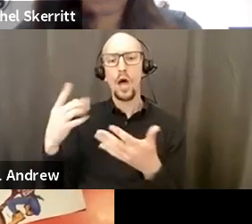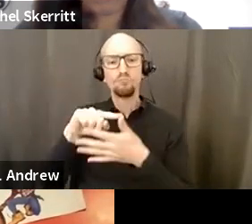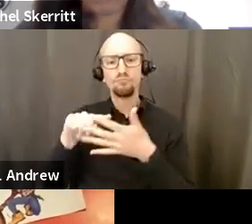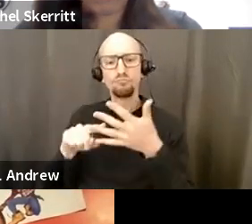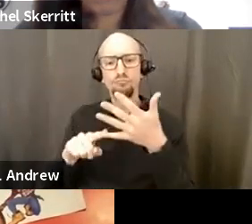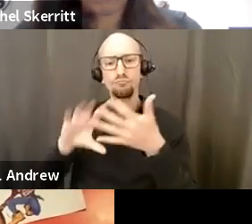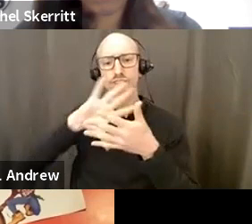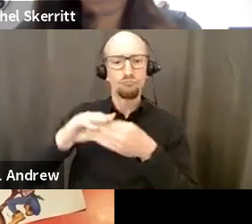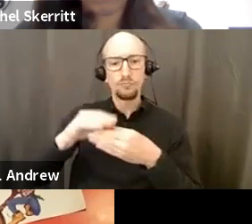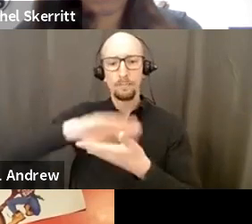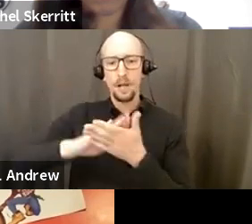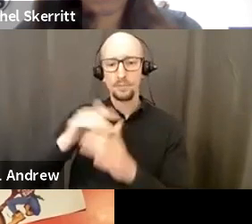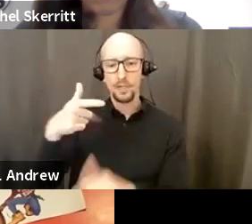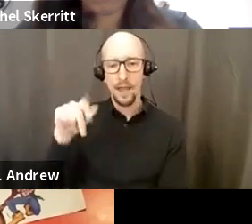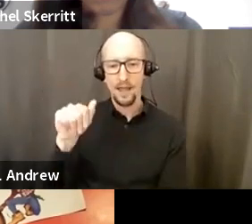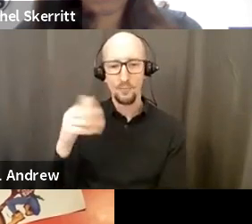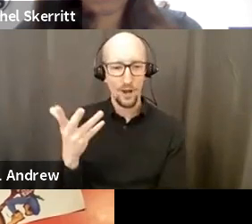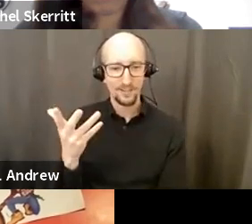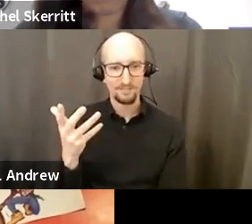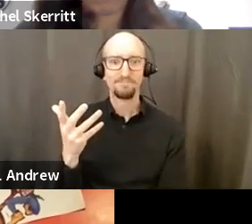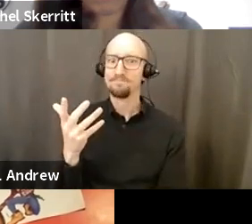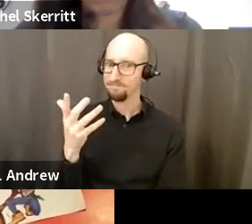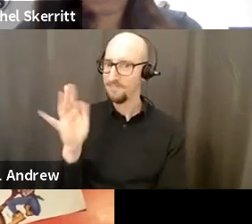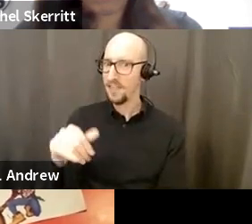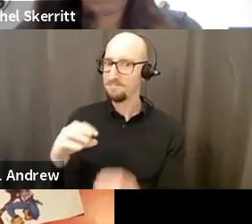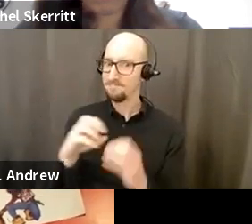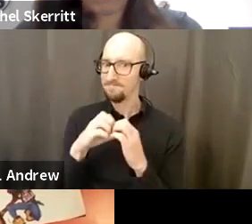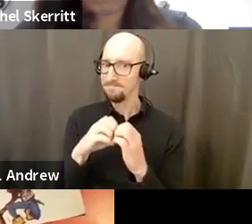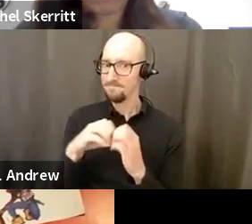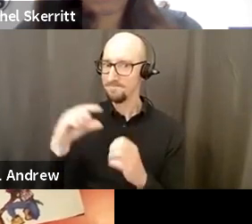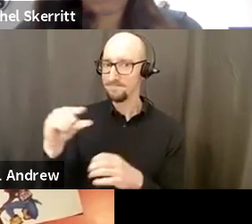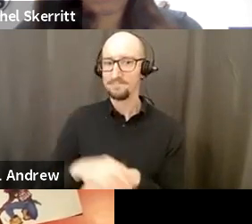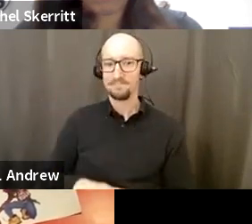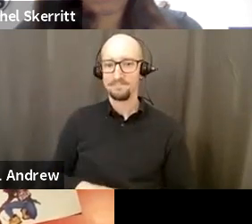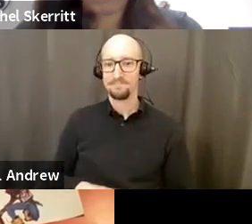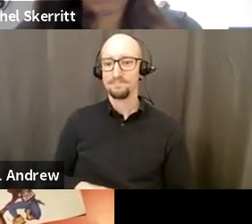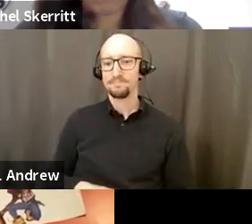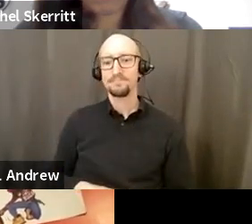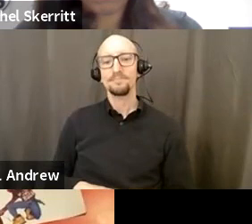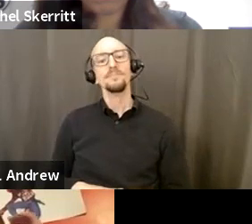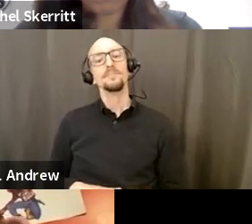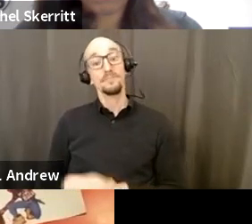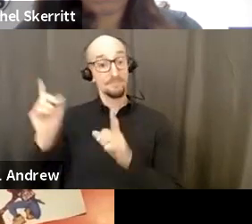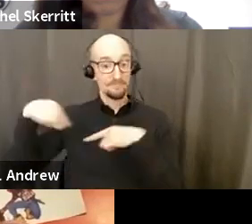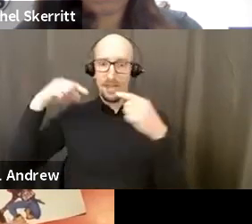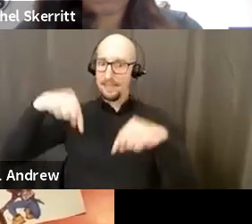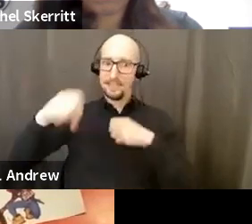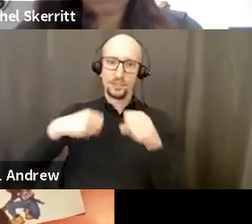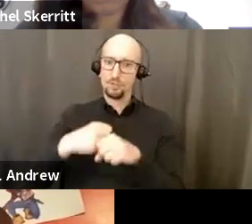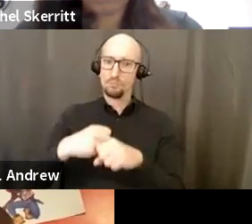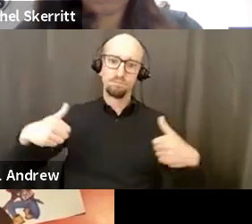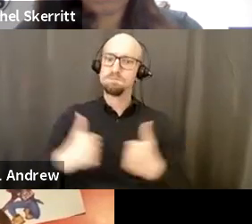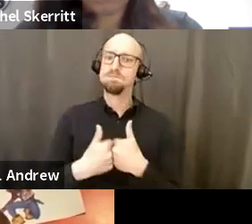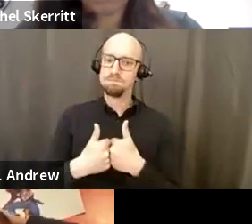when we all know that we've had a pretty difficult year. And even though in